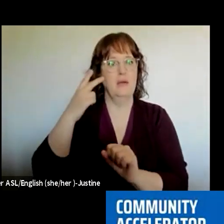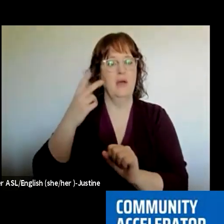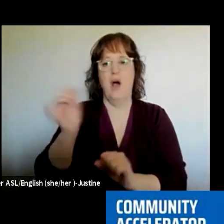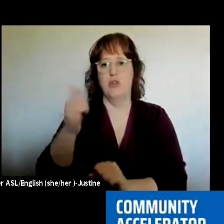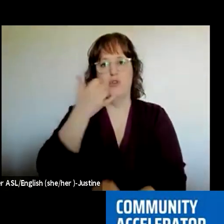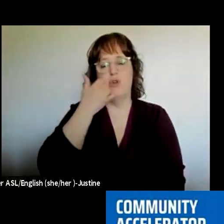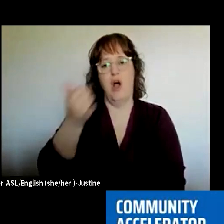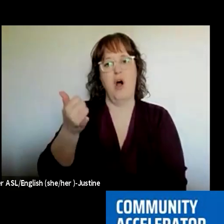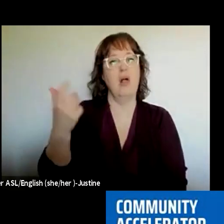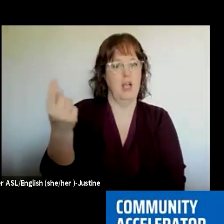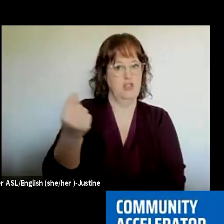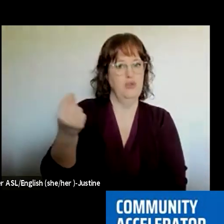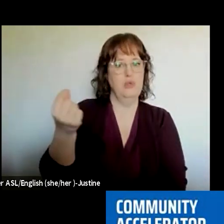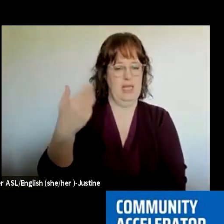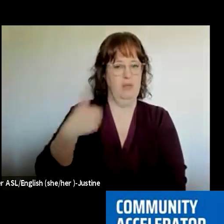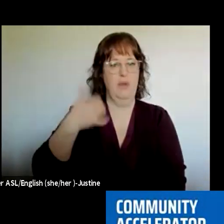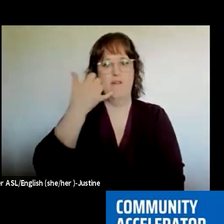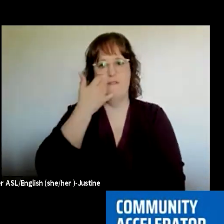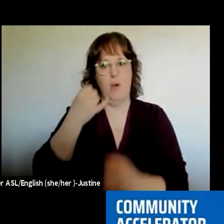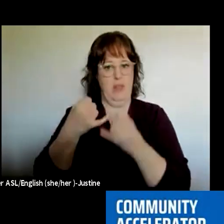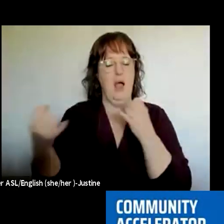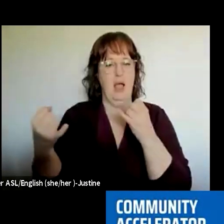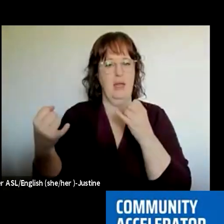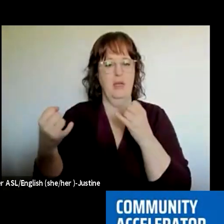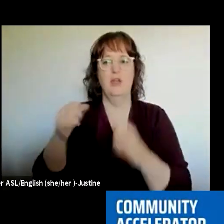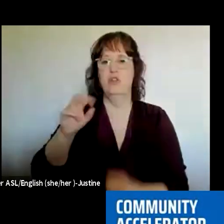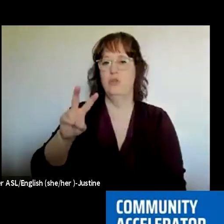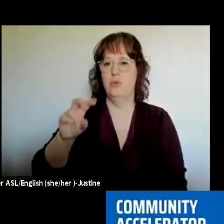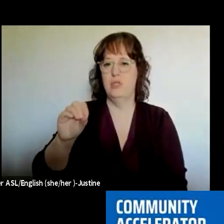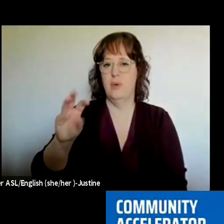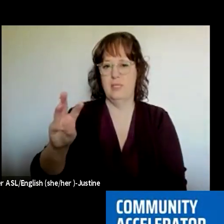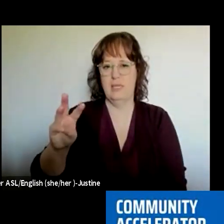can call, and to reach them on that phone line, the number is